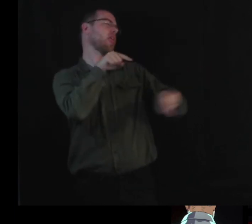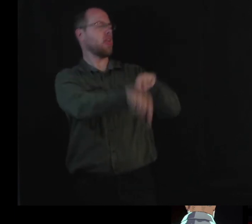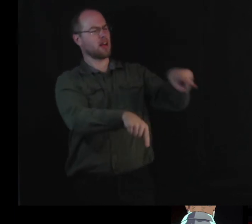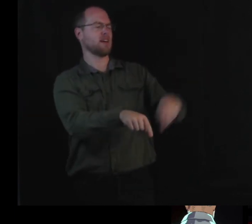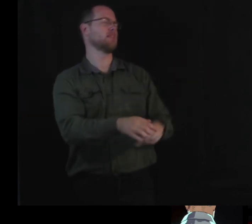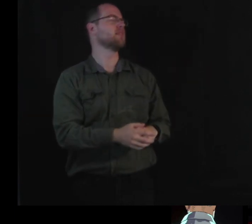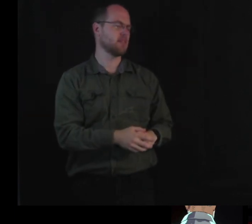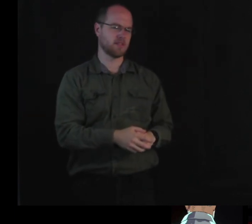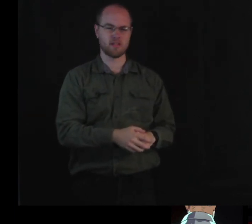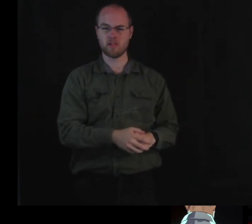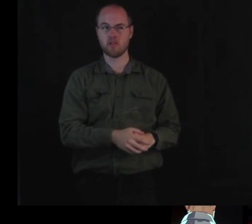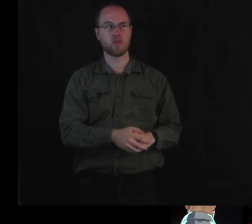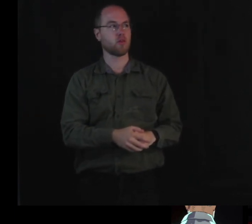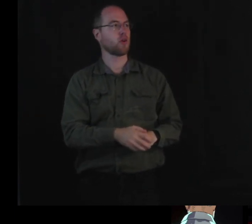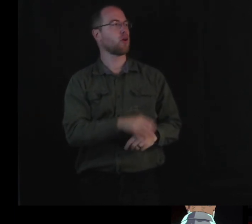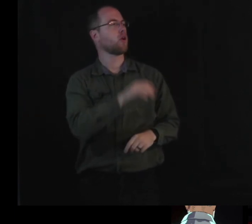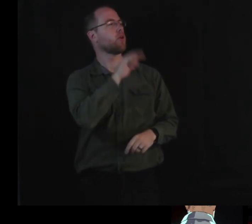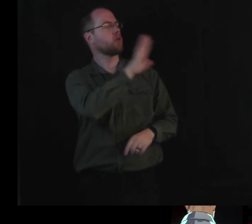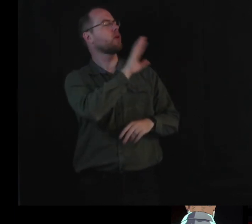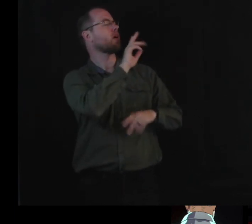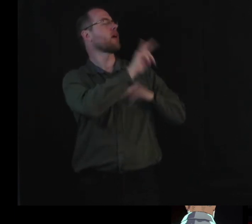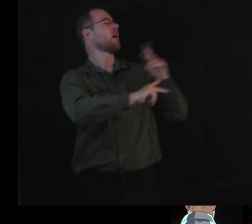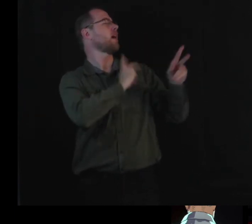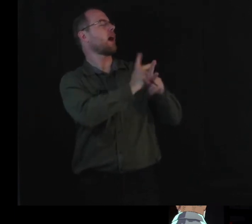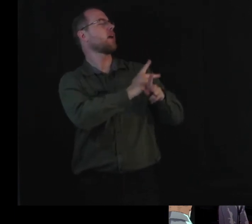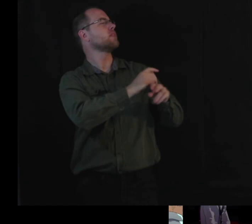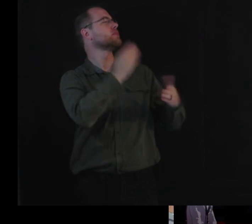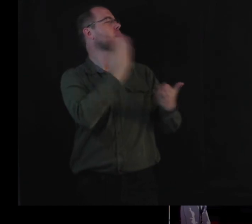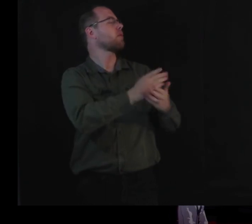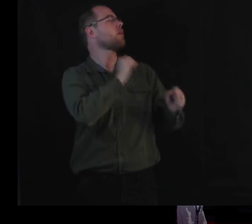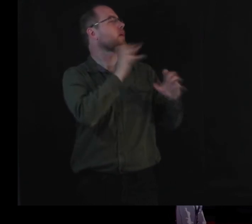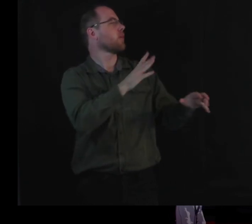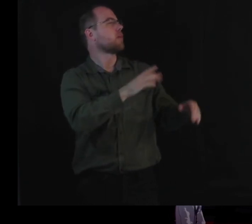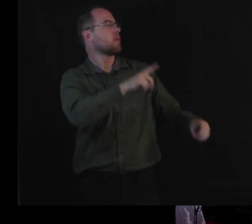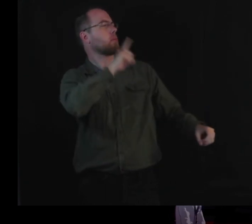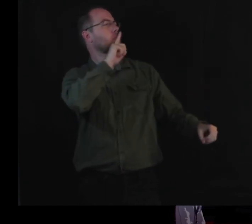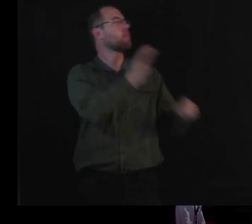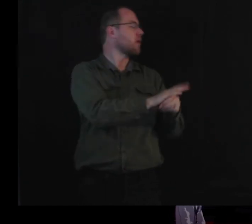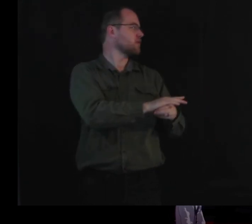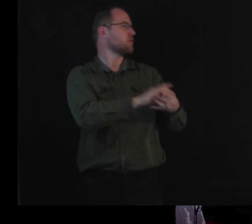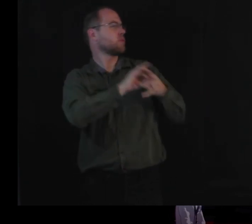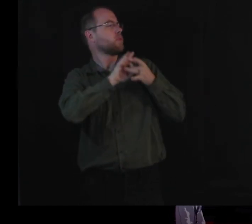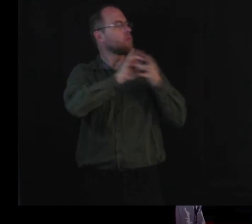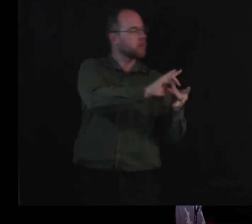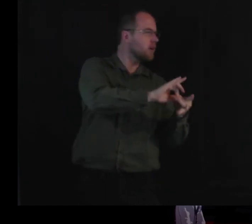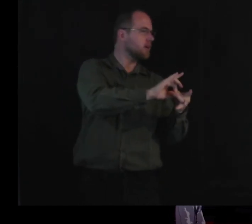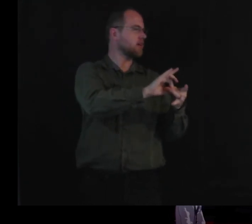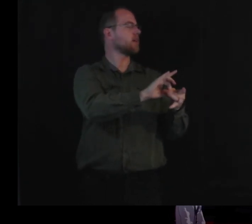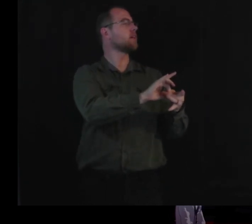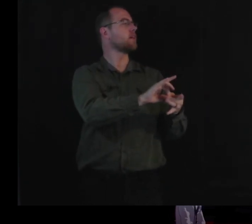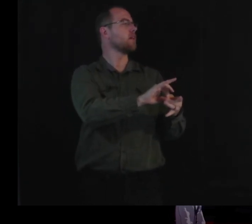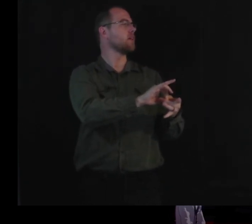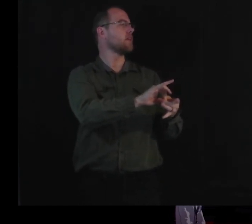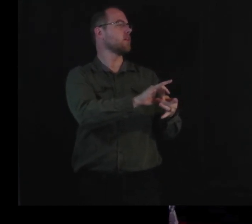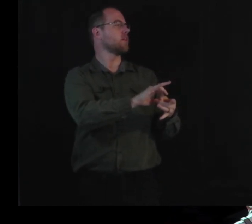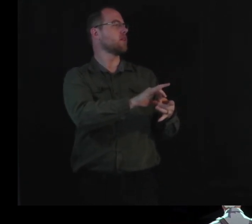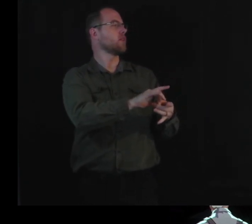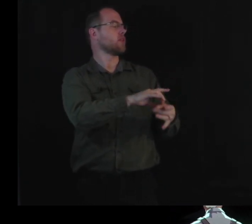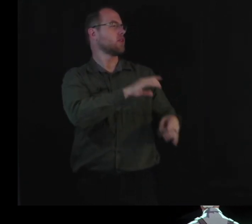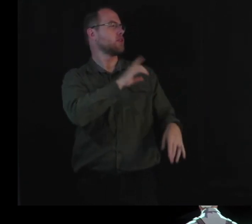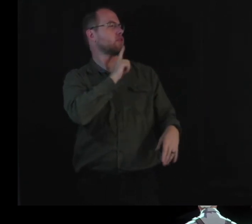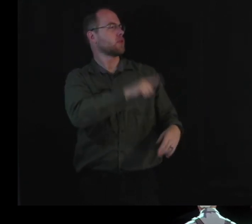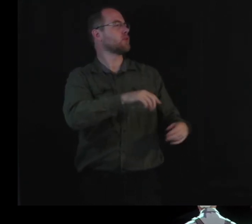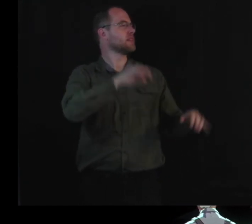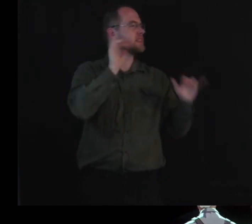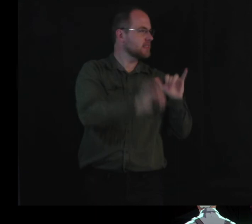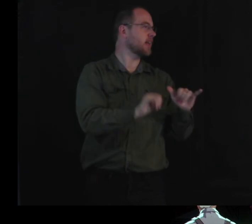Your kind will stop at nothing to ensure fealty. To ensure we stay under your heel. You have